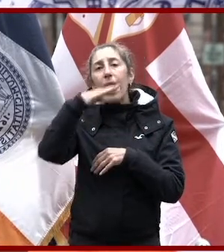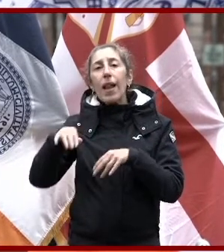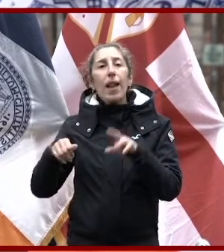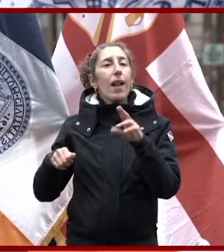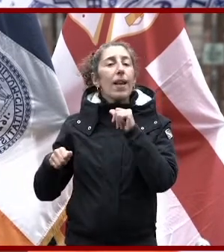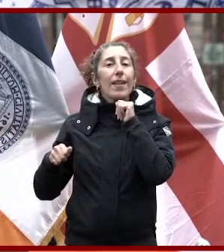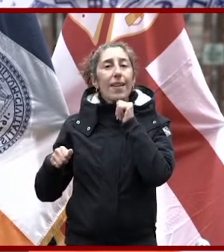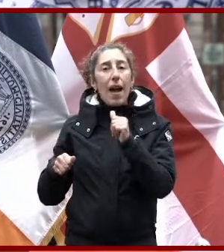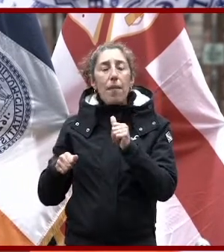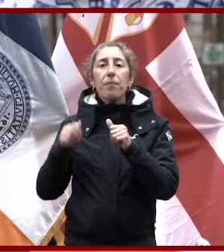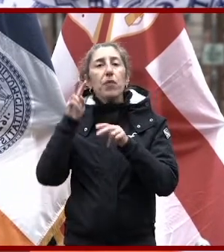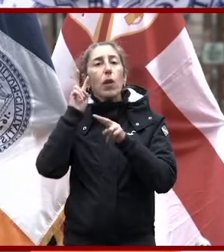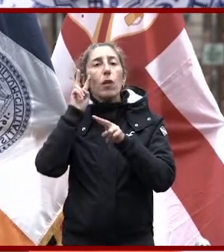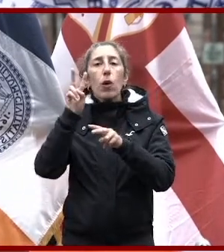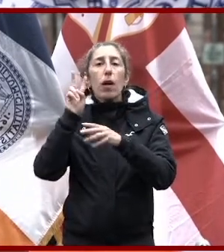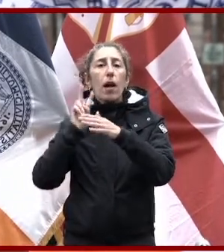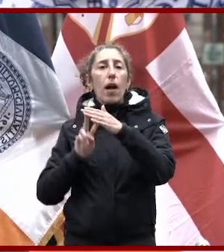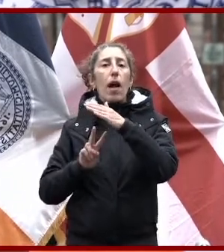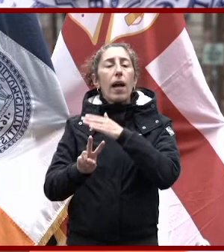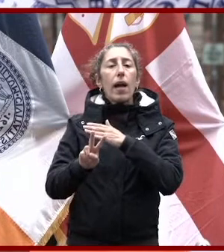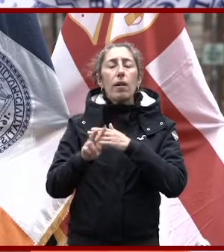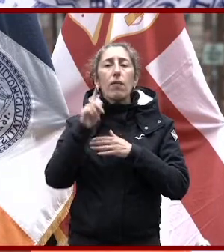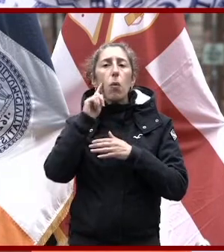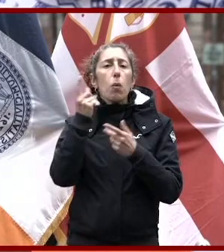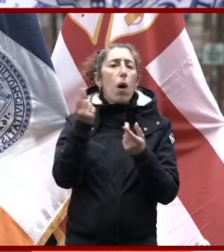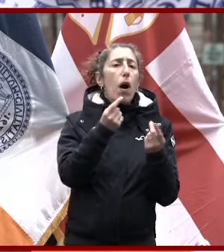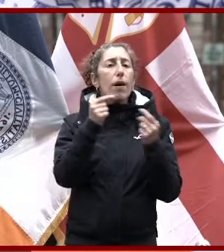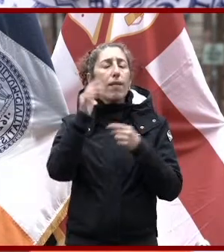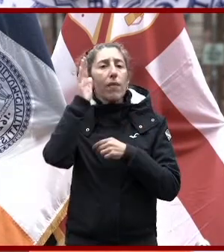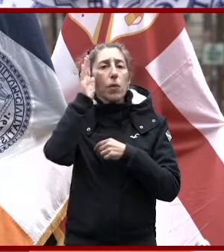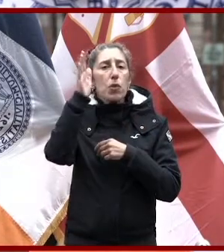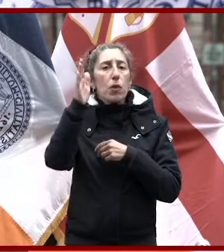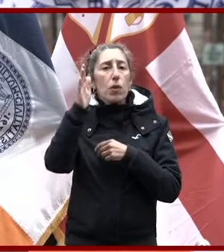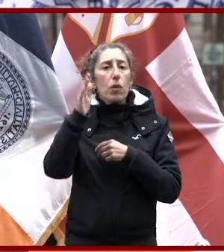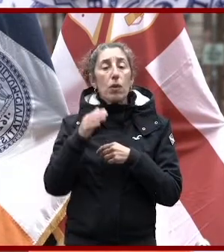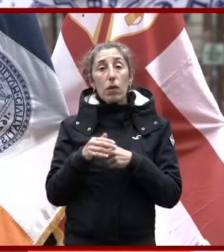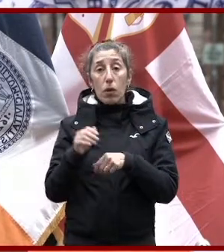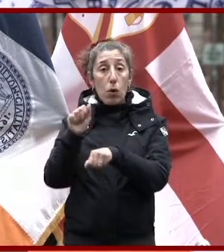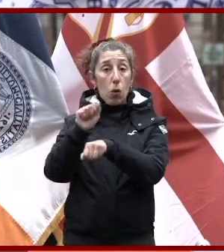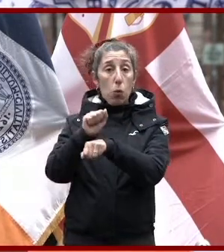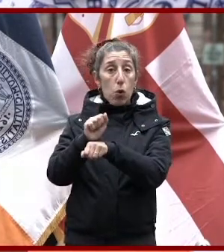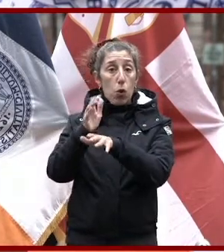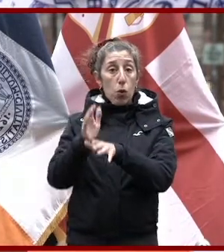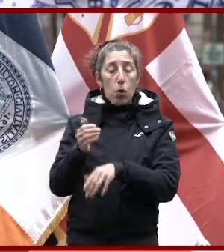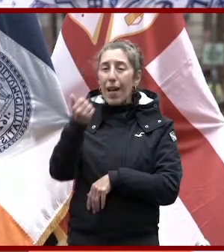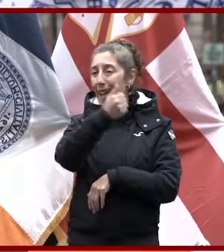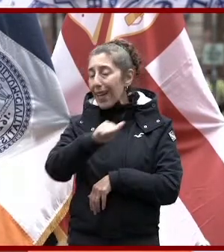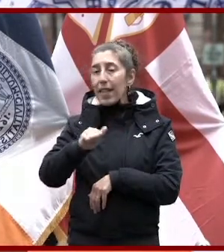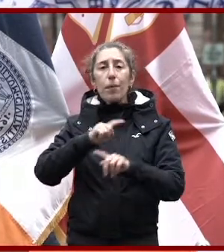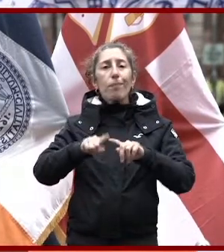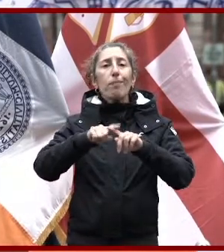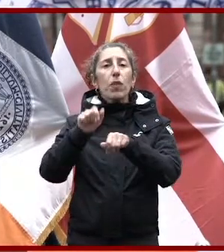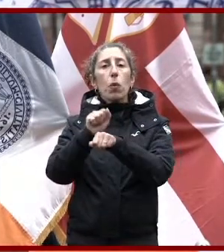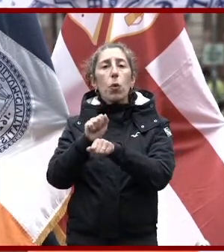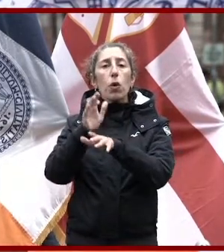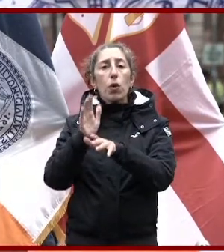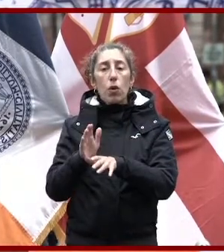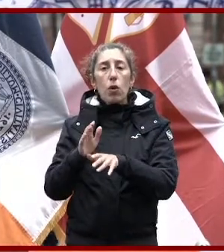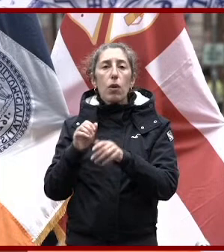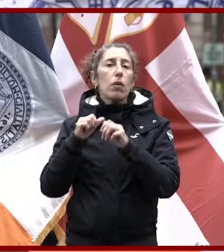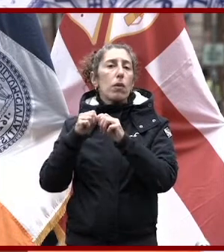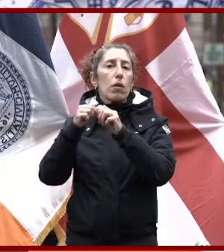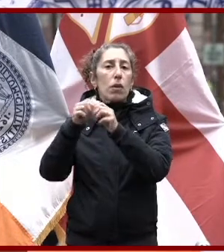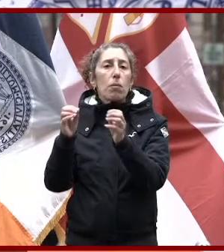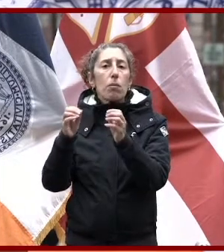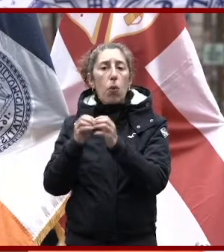ahead. We must acknowledge that there will always be more workers, more immigrants, more young people